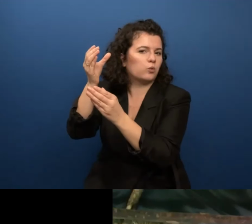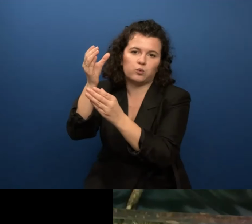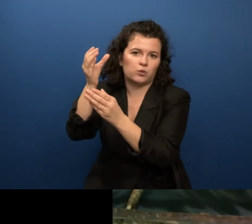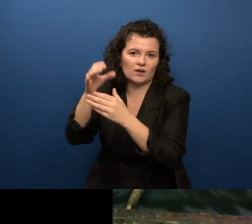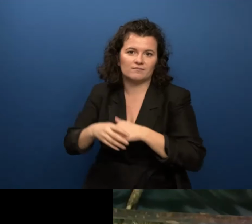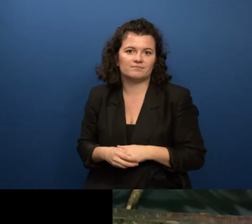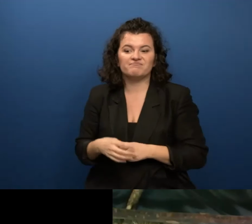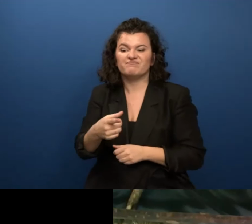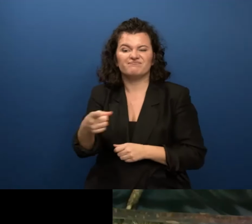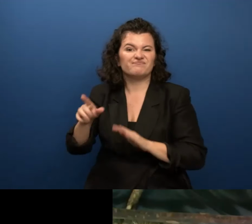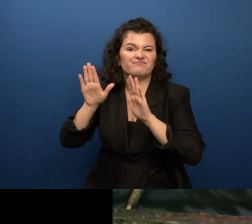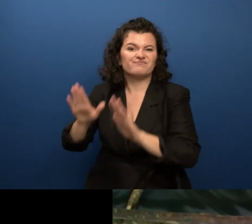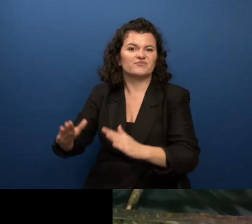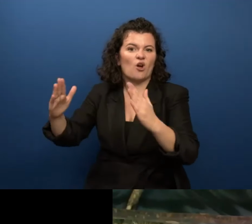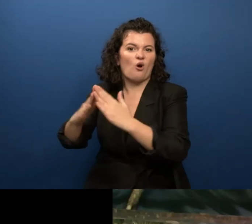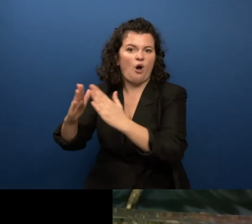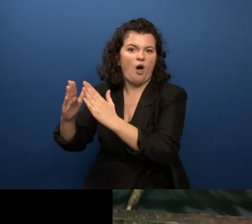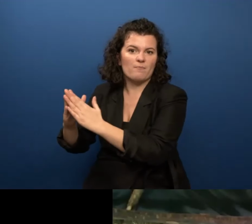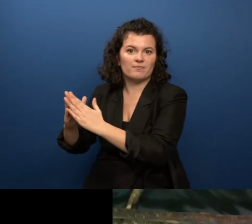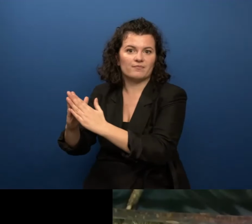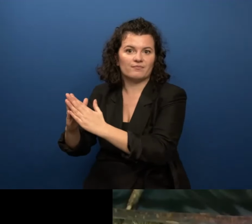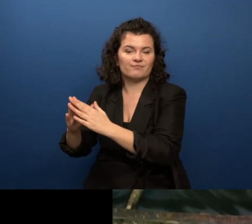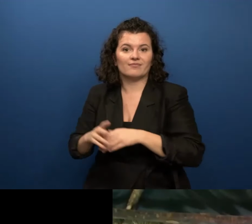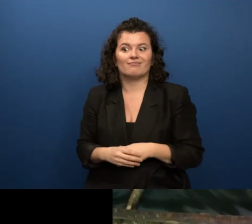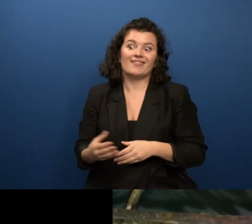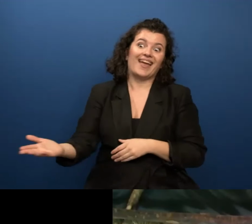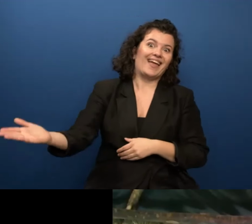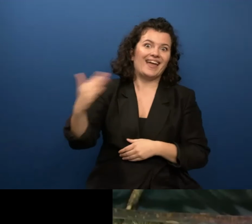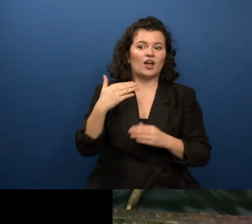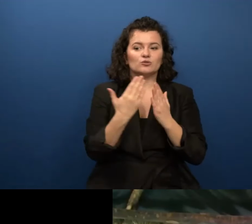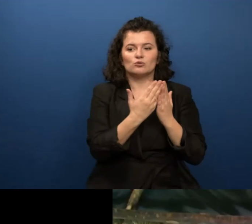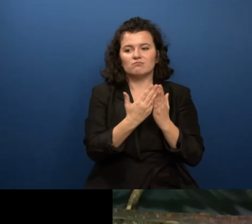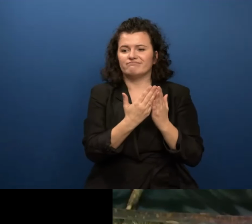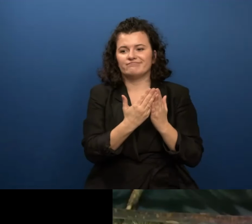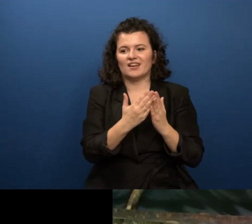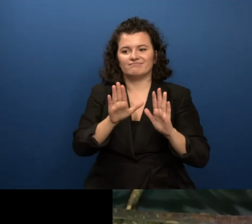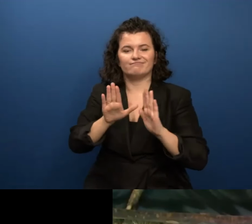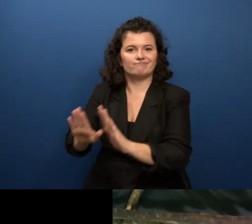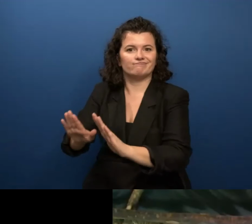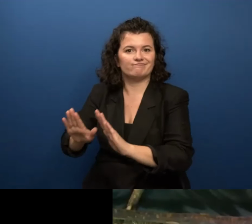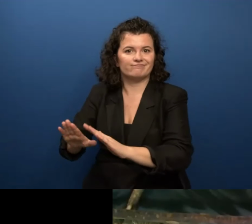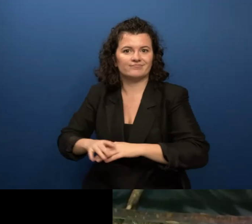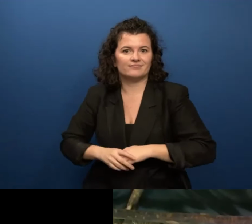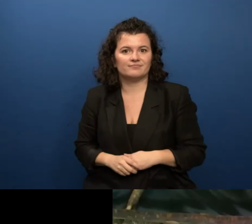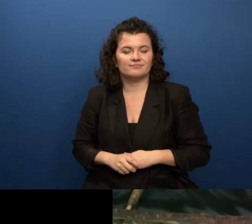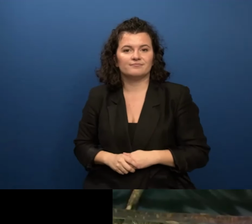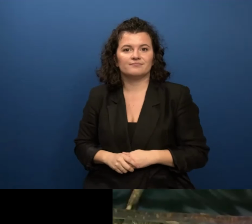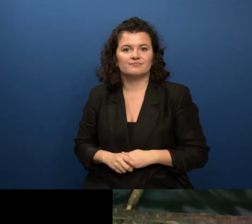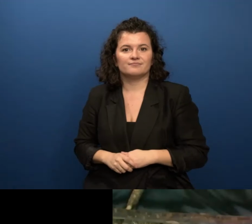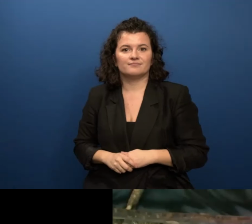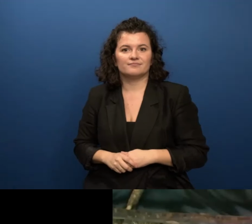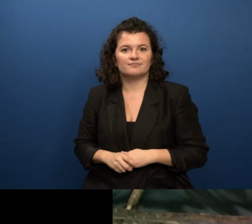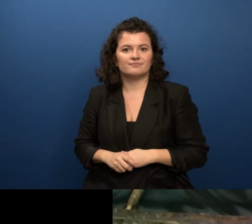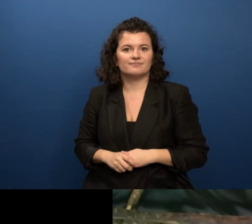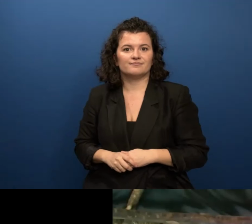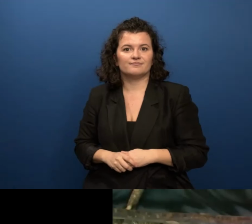left here at home because nobody is willing to take them. Like for my case, if you are physical disadvantage, you are not, the